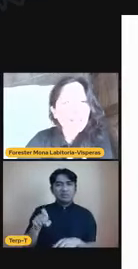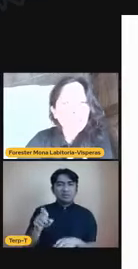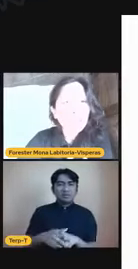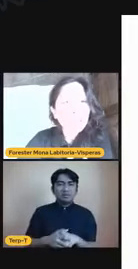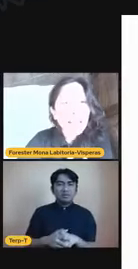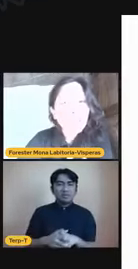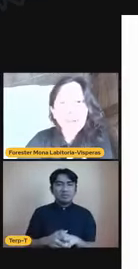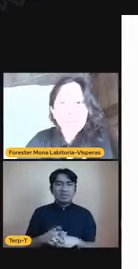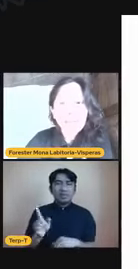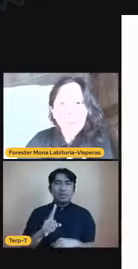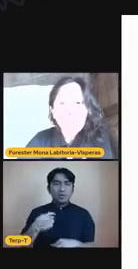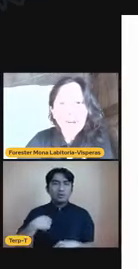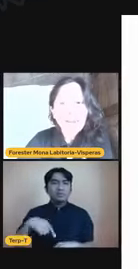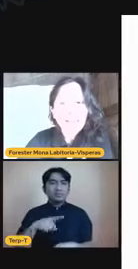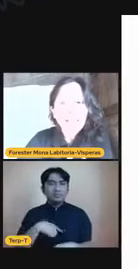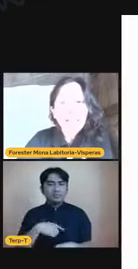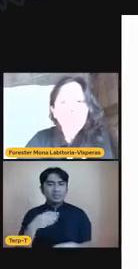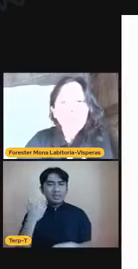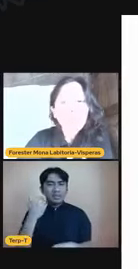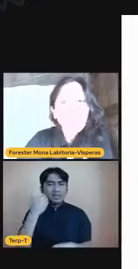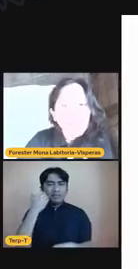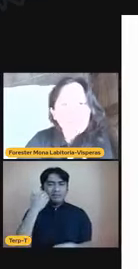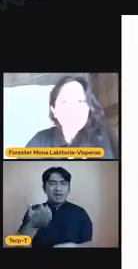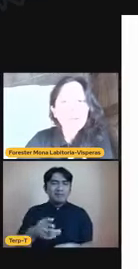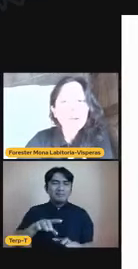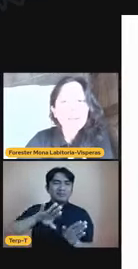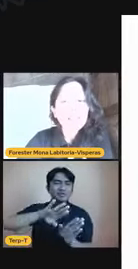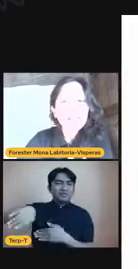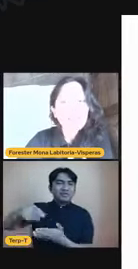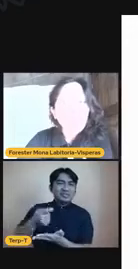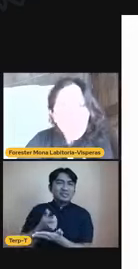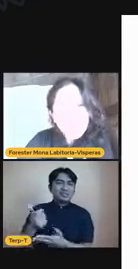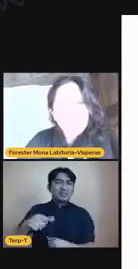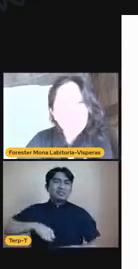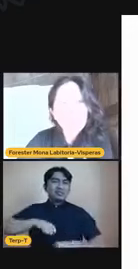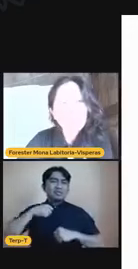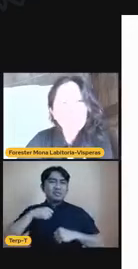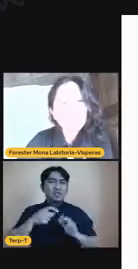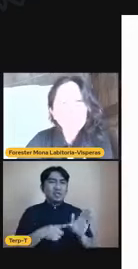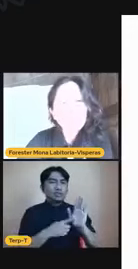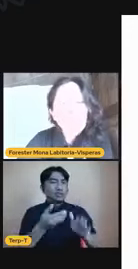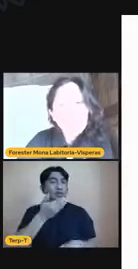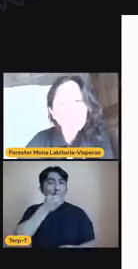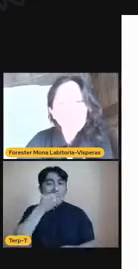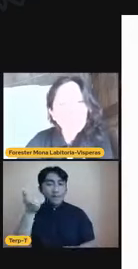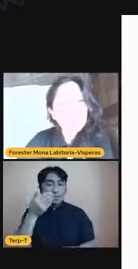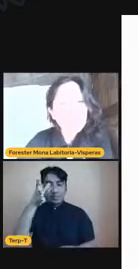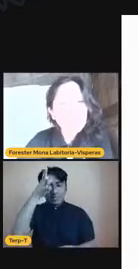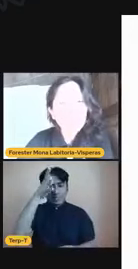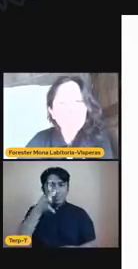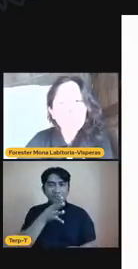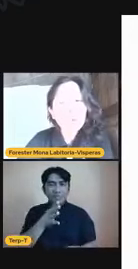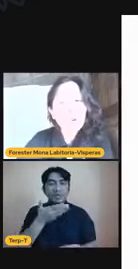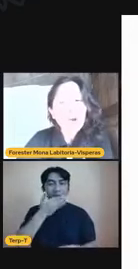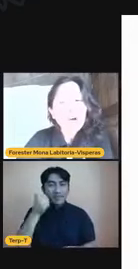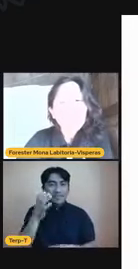and we could die to our yabang and be the best parent, best caregiver, best support system